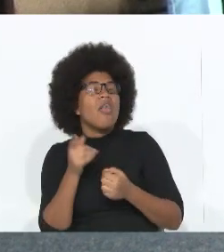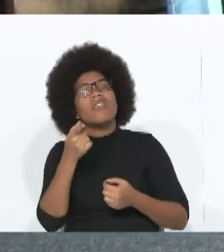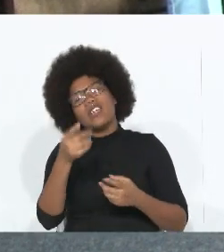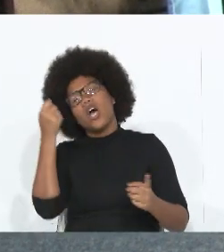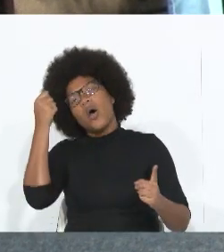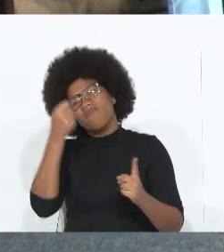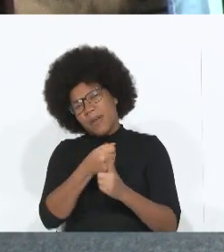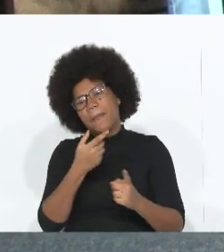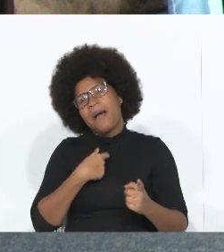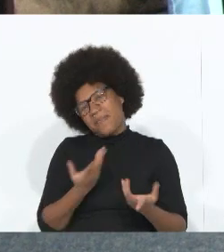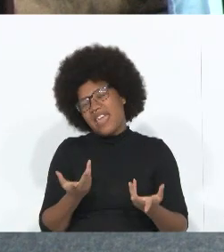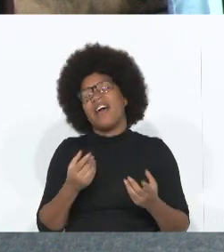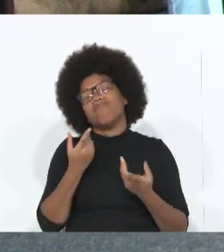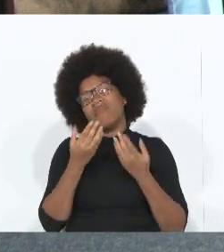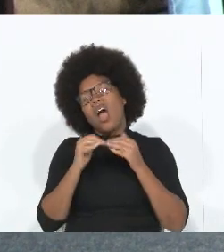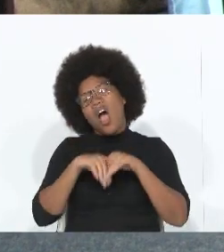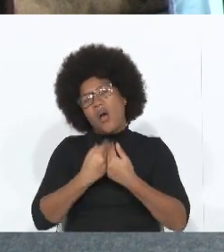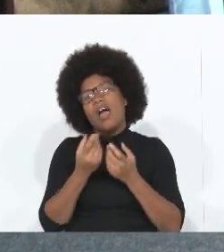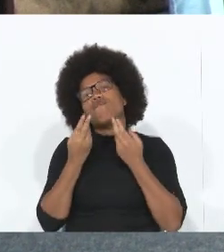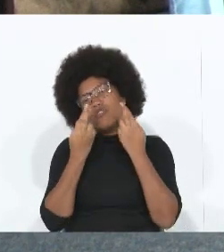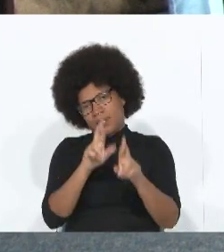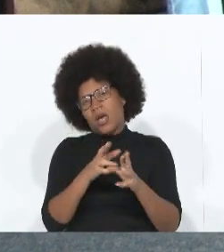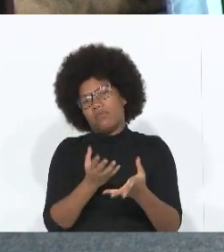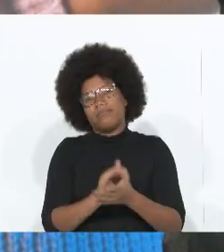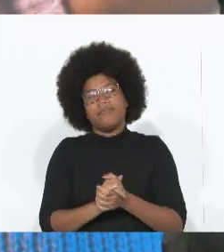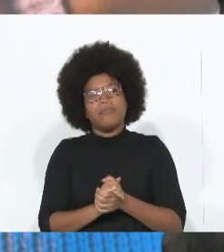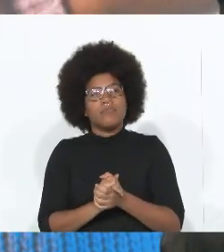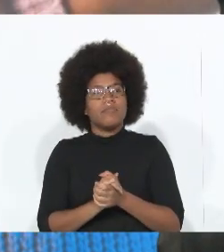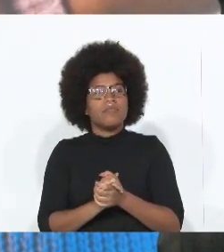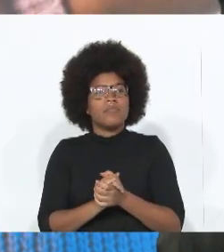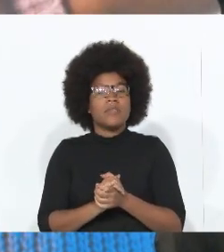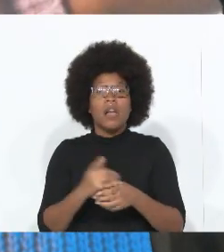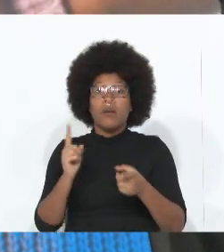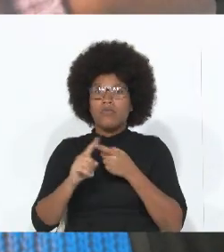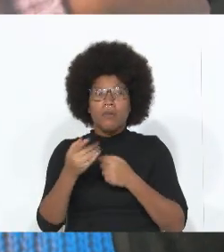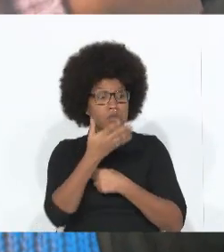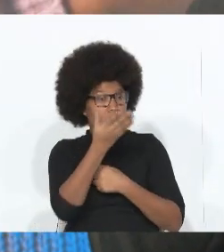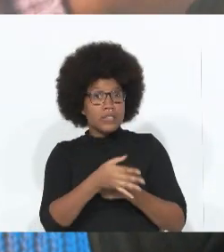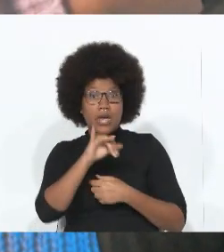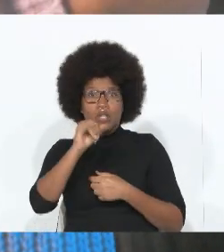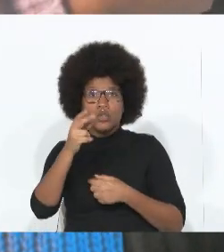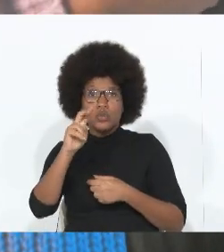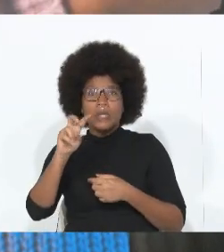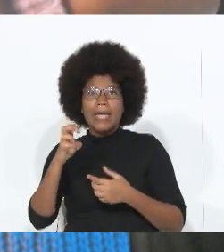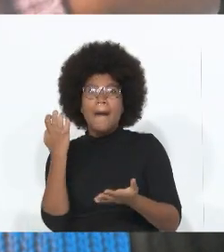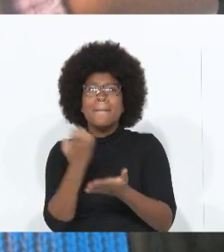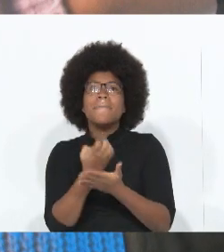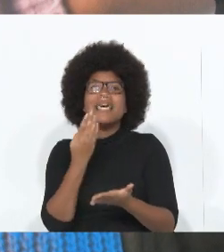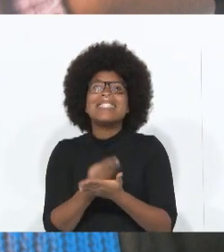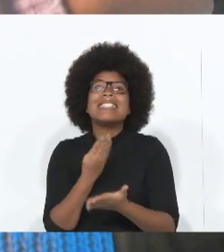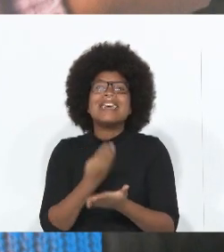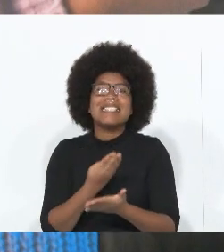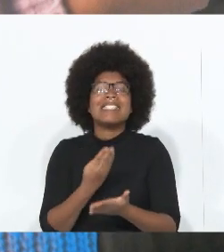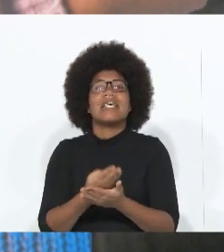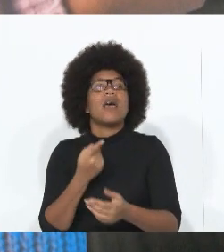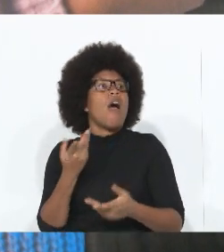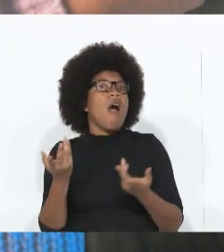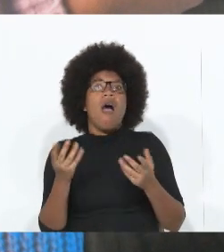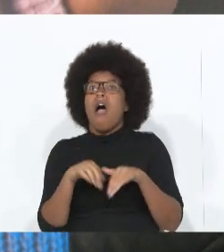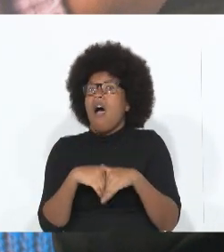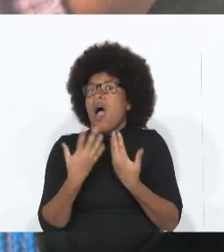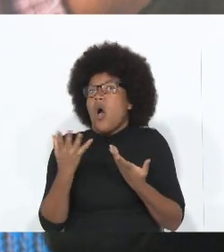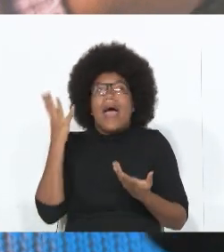how I responded to it. From the business side of it, Julie, how did that environment